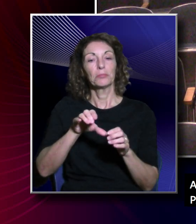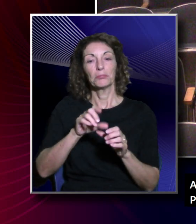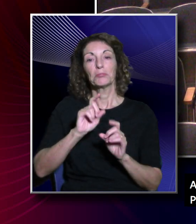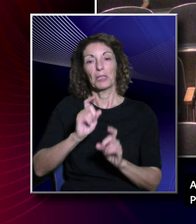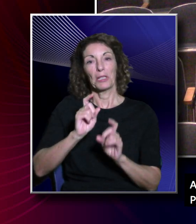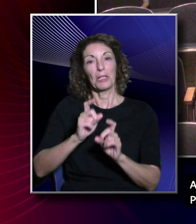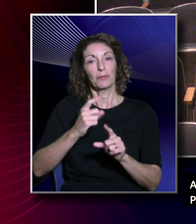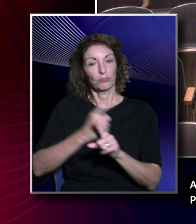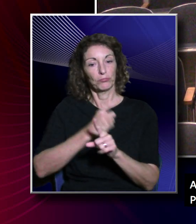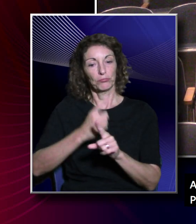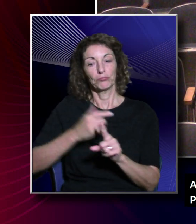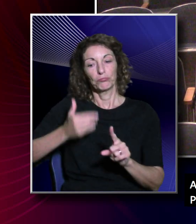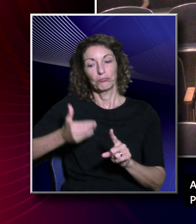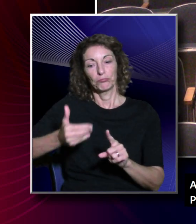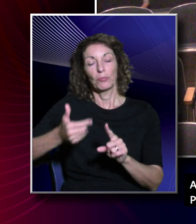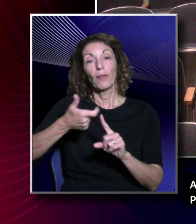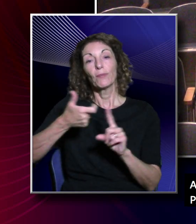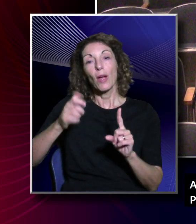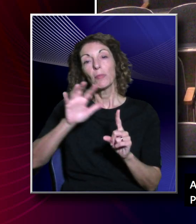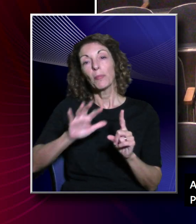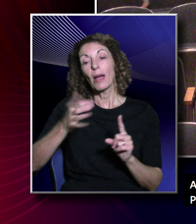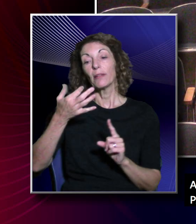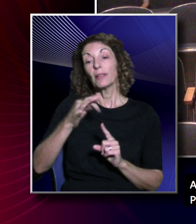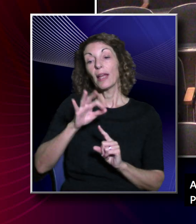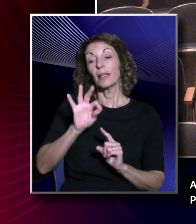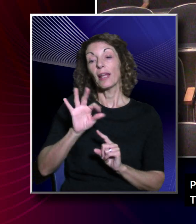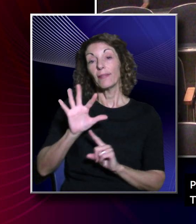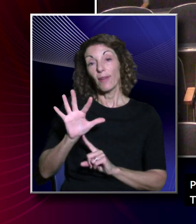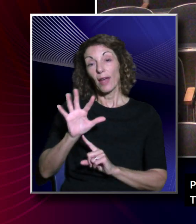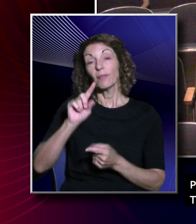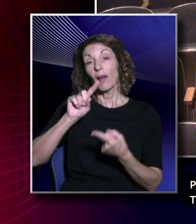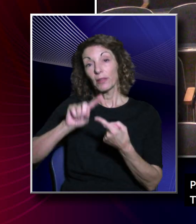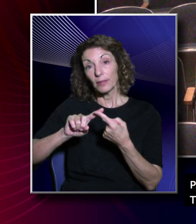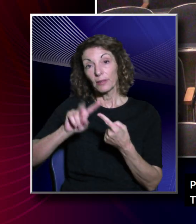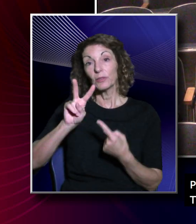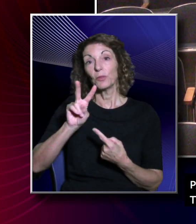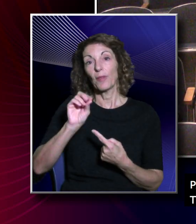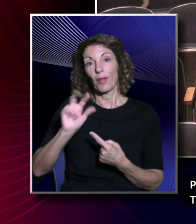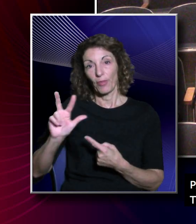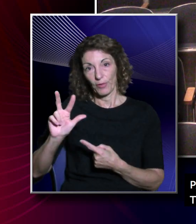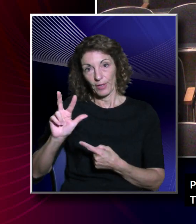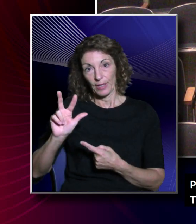consistently from about 1995 to 2003,